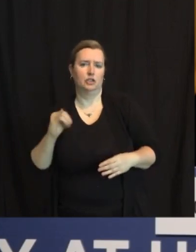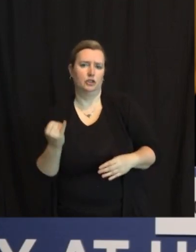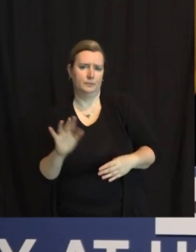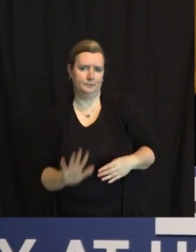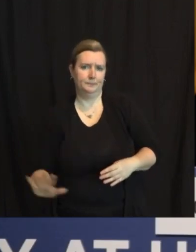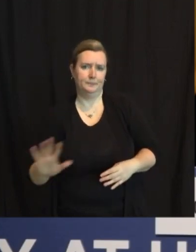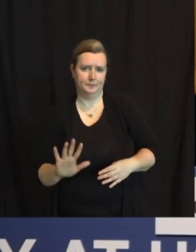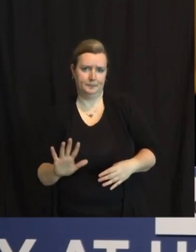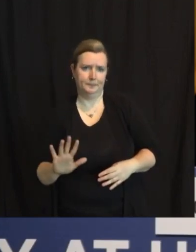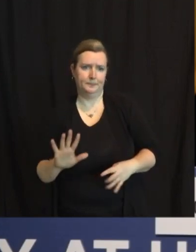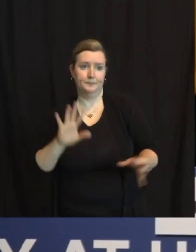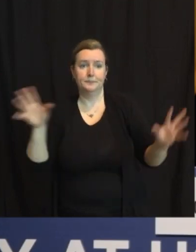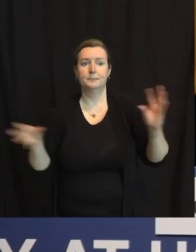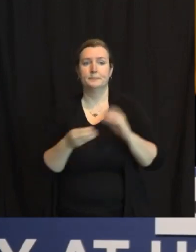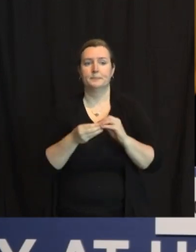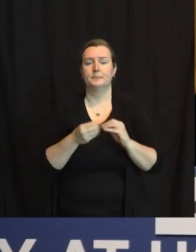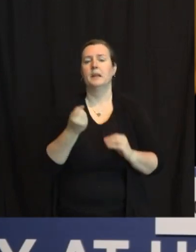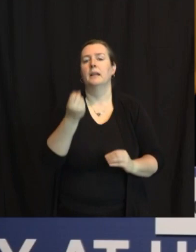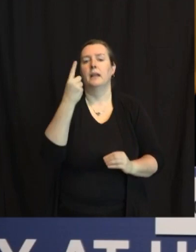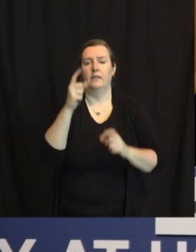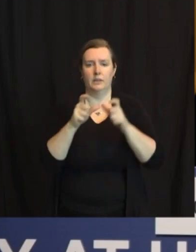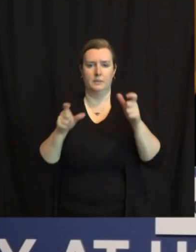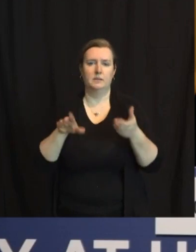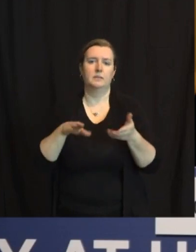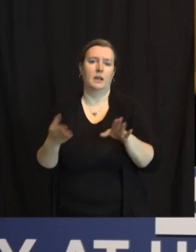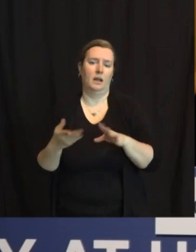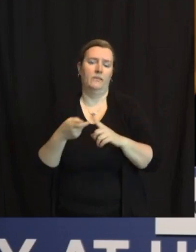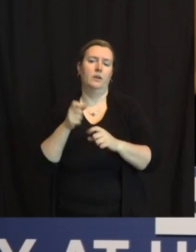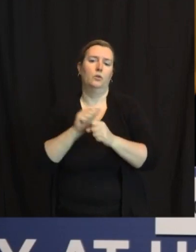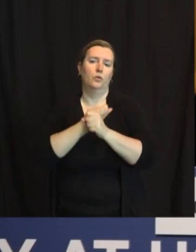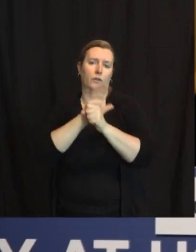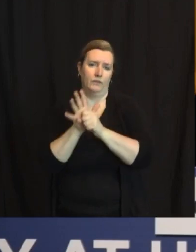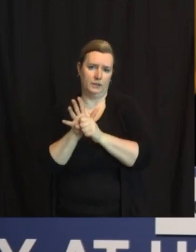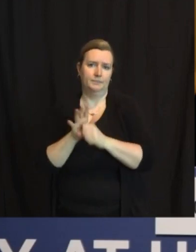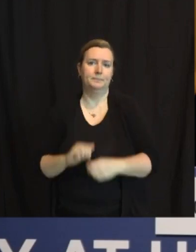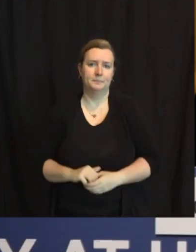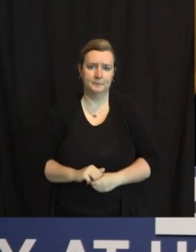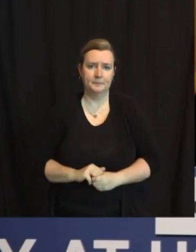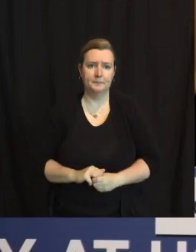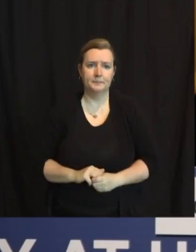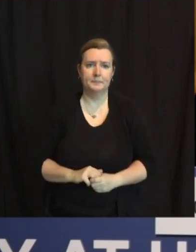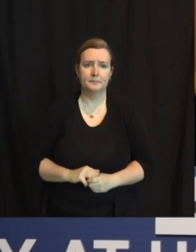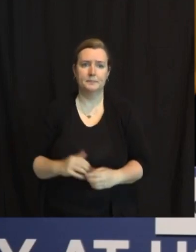to COVID-19. According to our lab data from this morning,